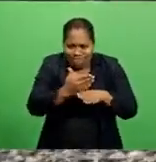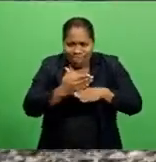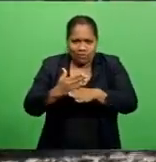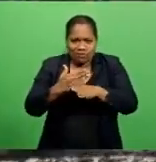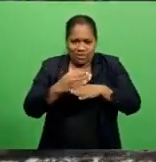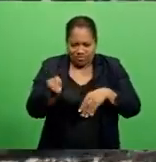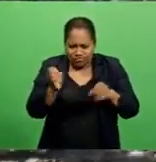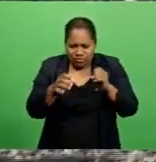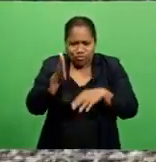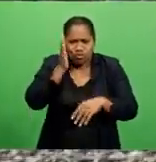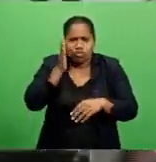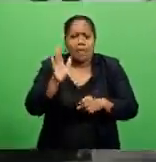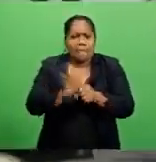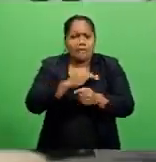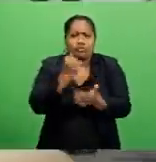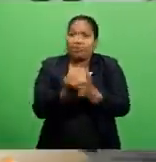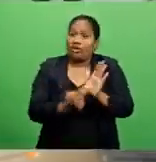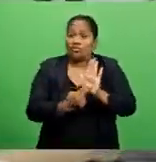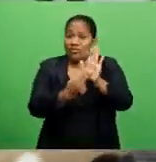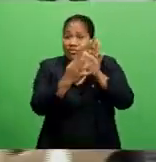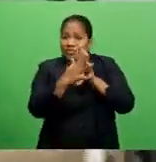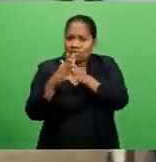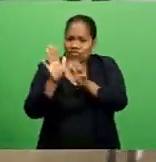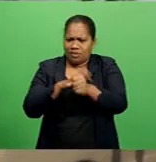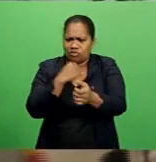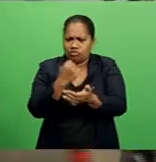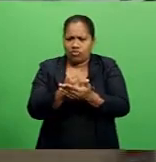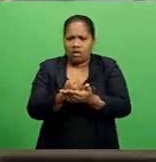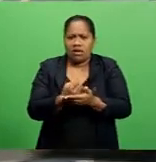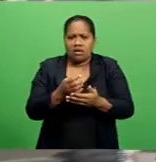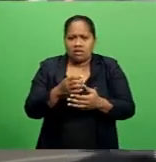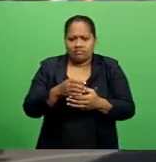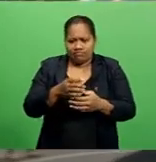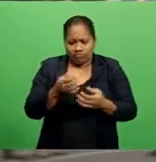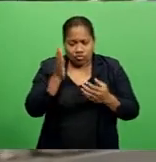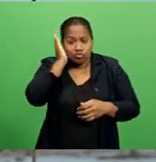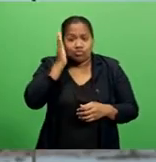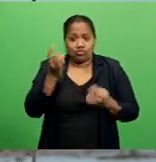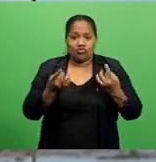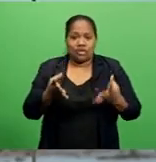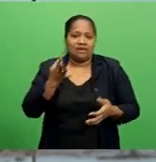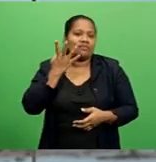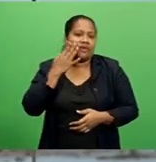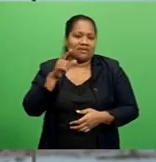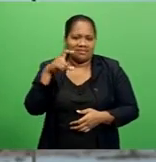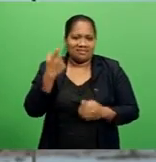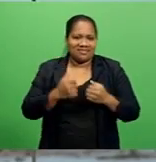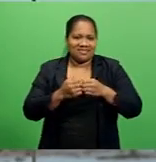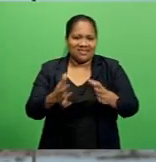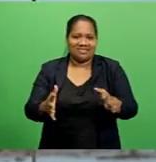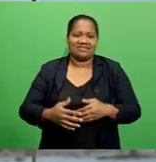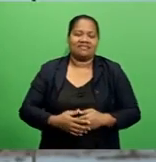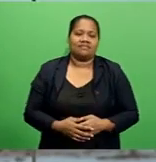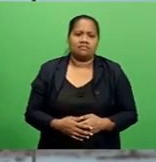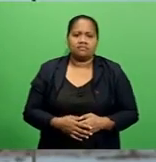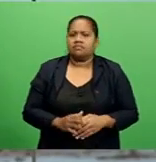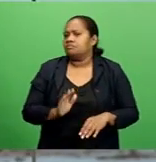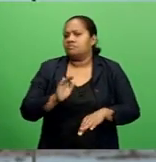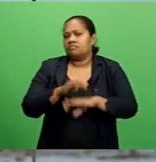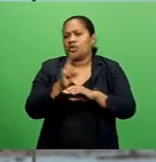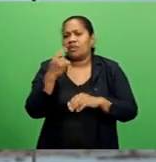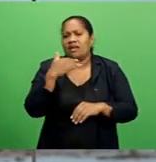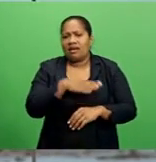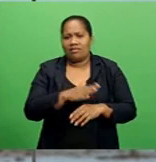make sure children are ready when classes begin. Kritika Kumar, FBC News. Over 100 pallets of